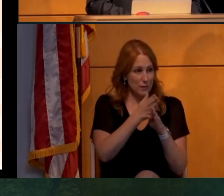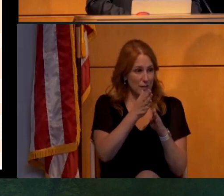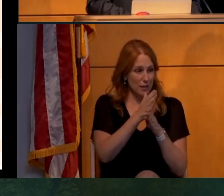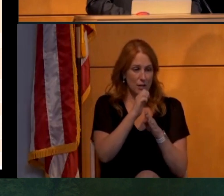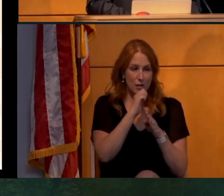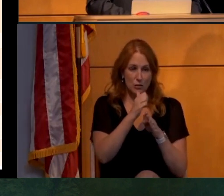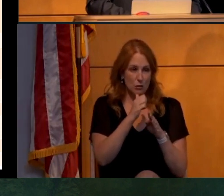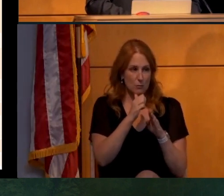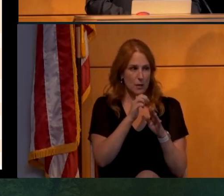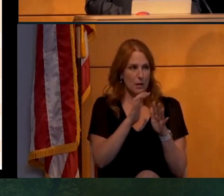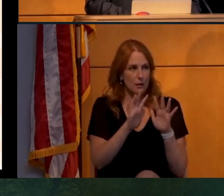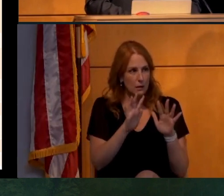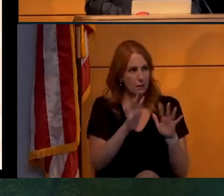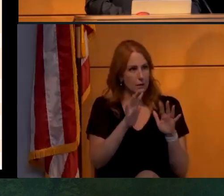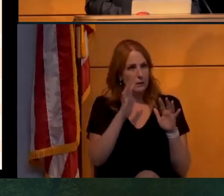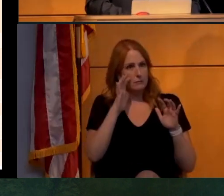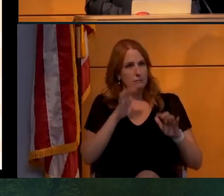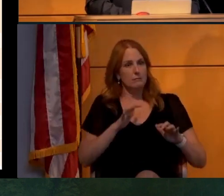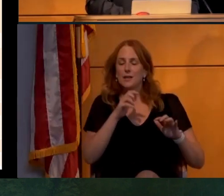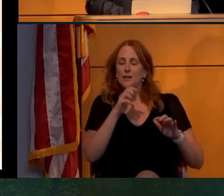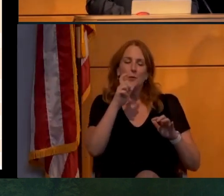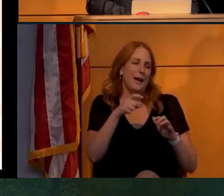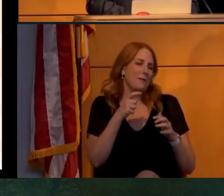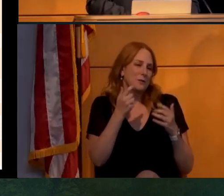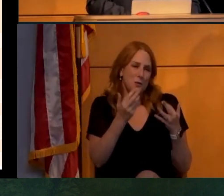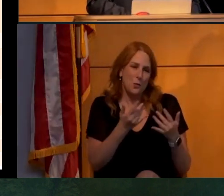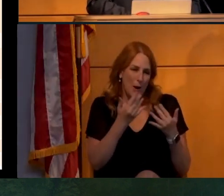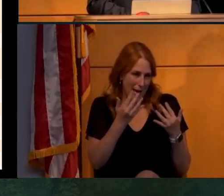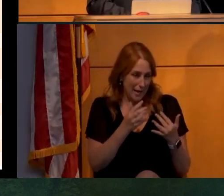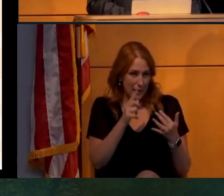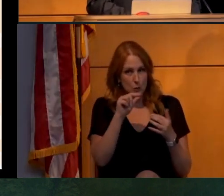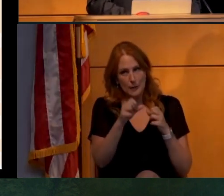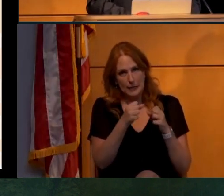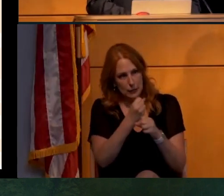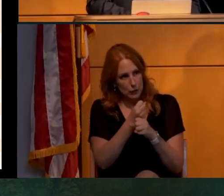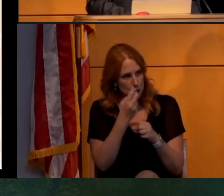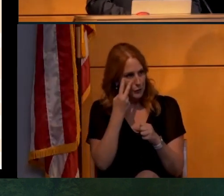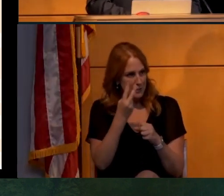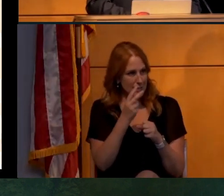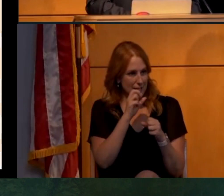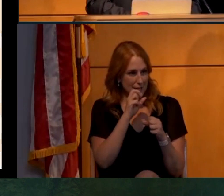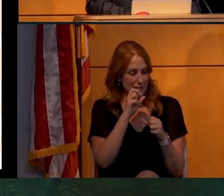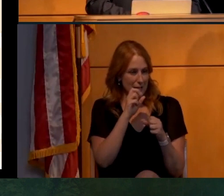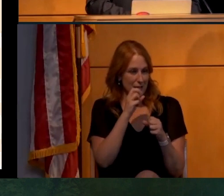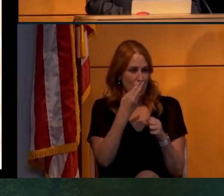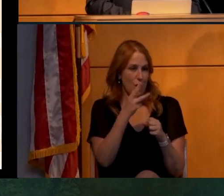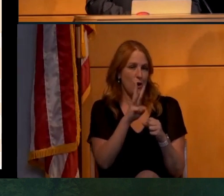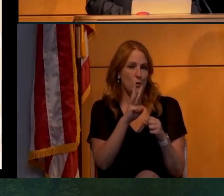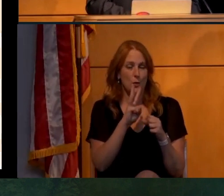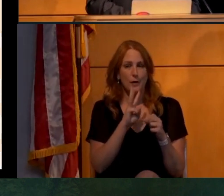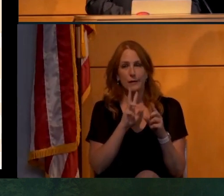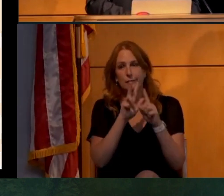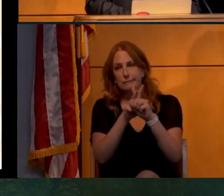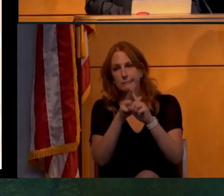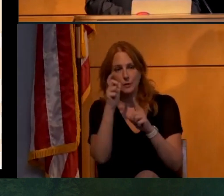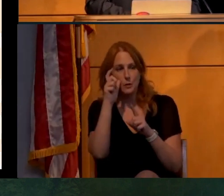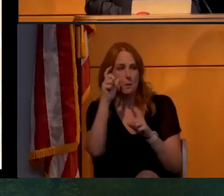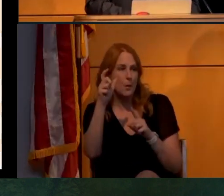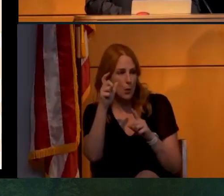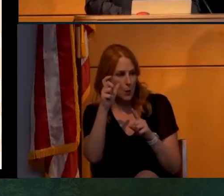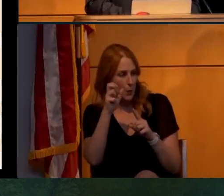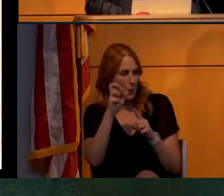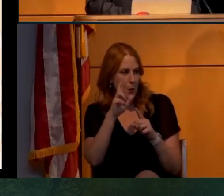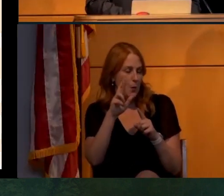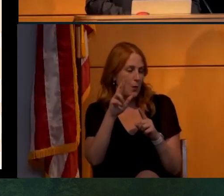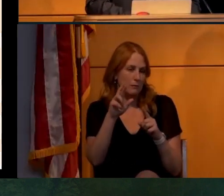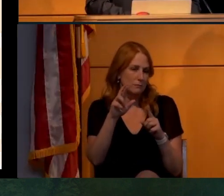Okay, you won't have to wait 2 decades to see your hardware on a moon or on the other planetary